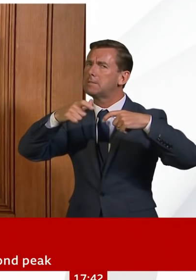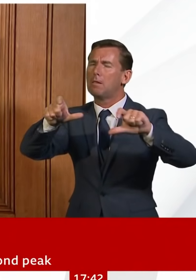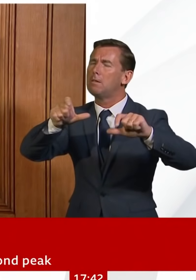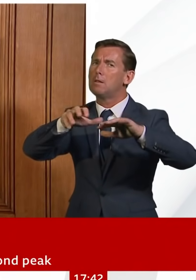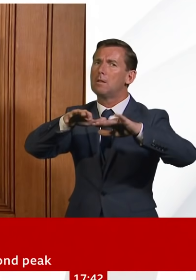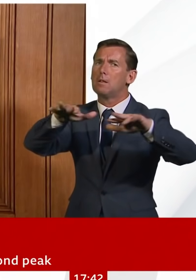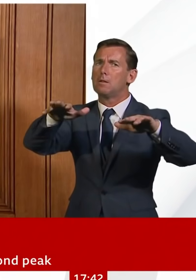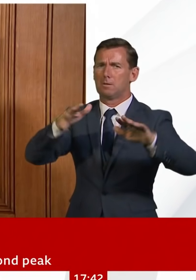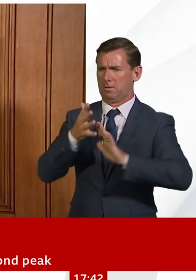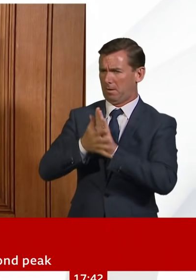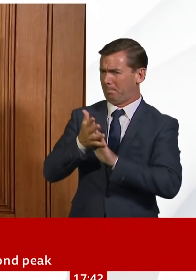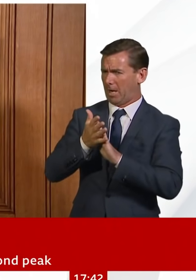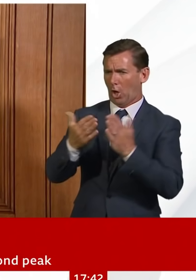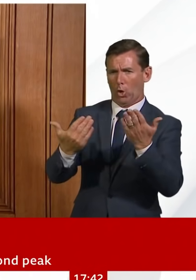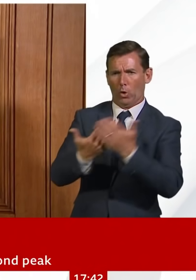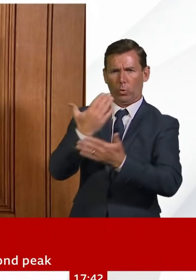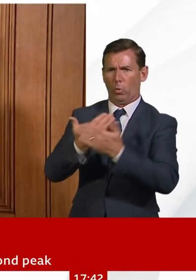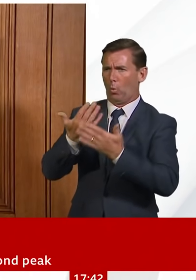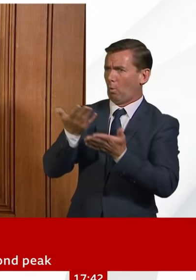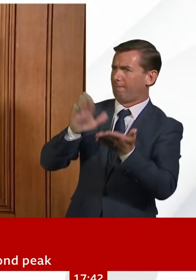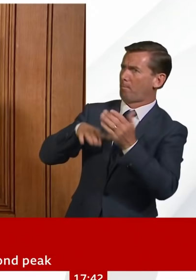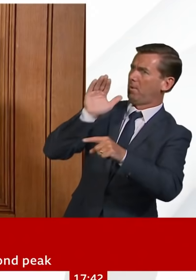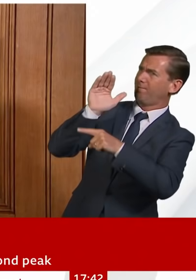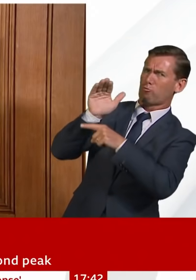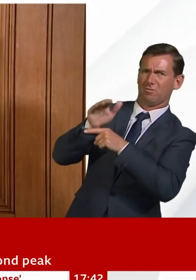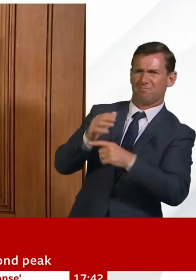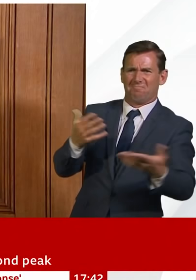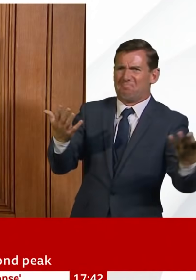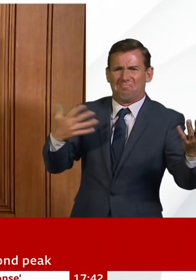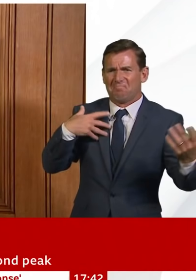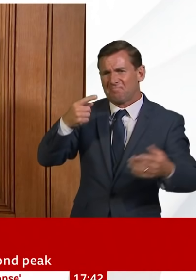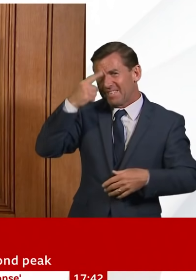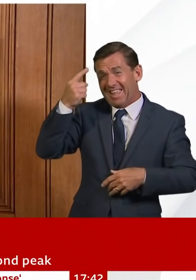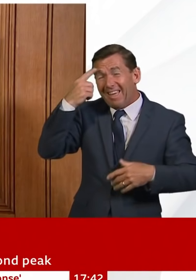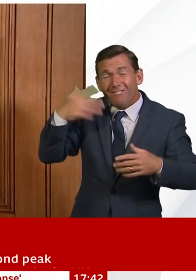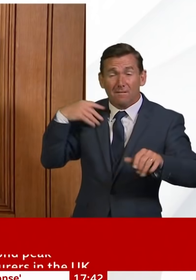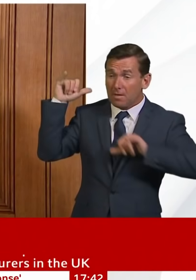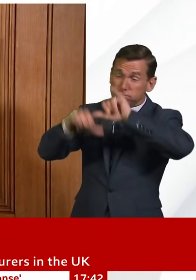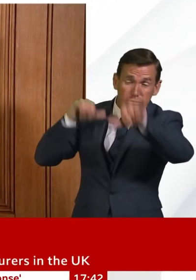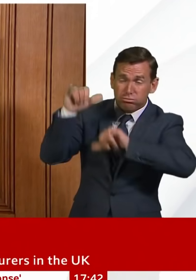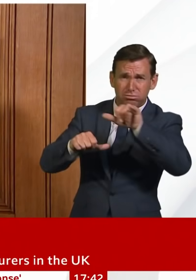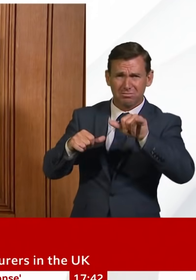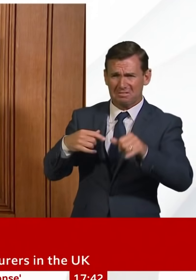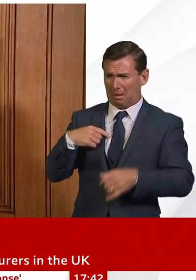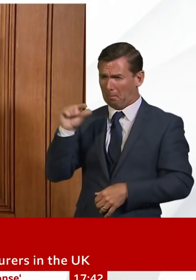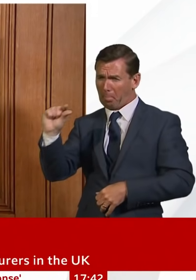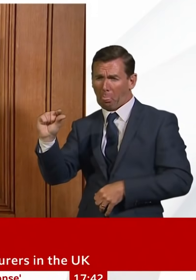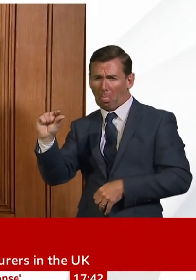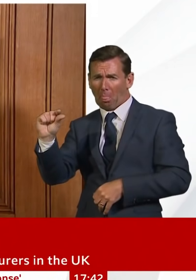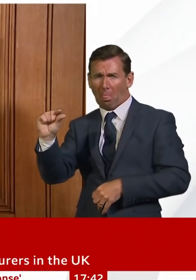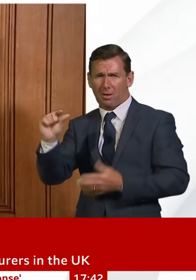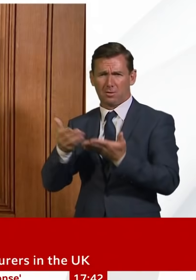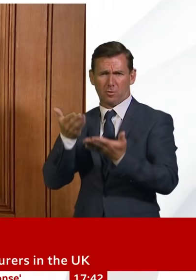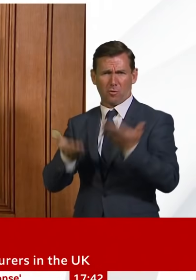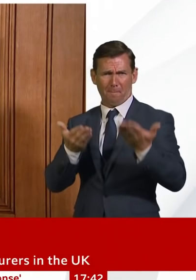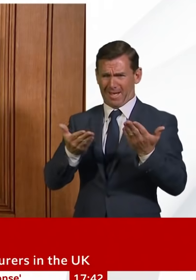of new cases coming in from abroad, even if flights were operating, would be minuscule compared